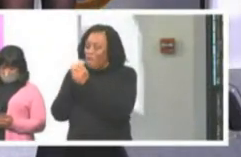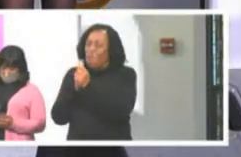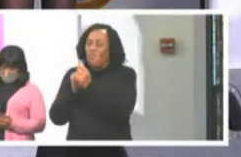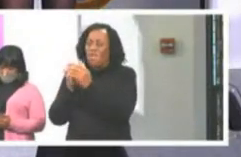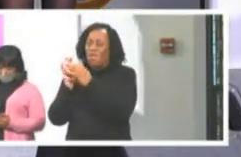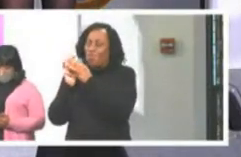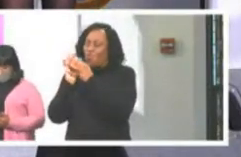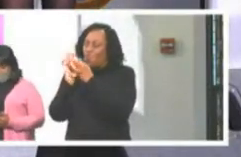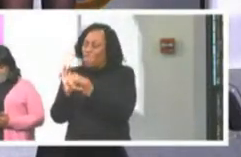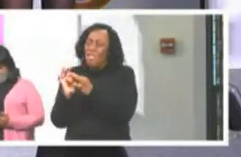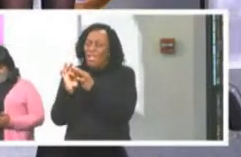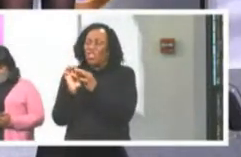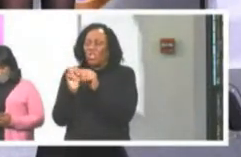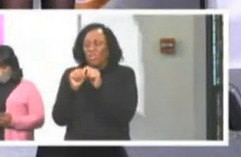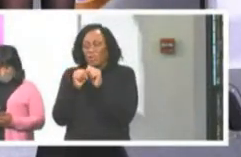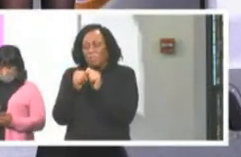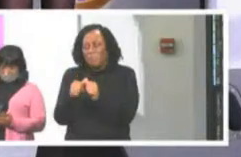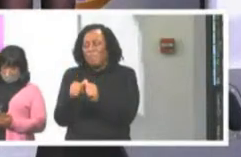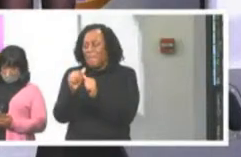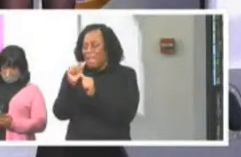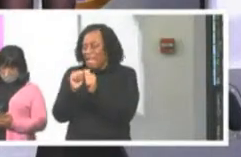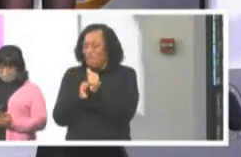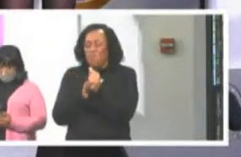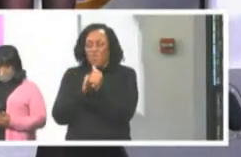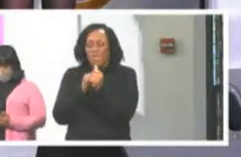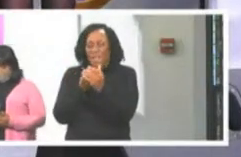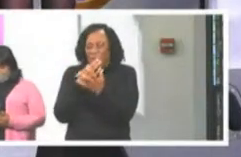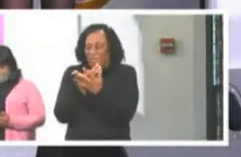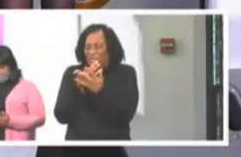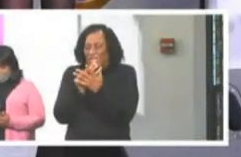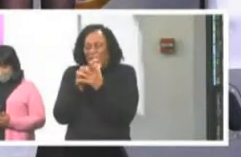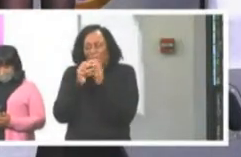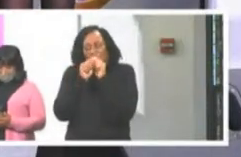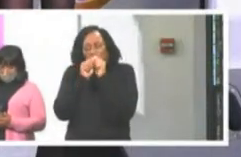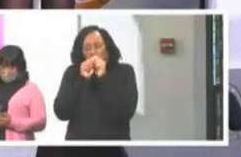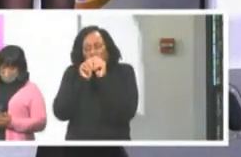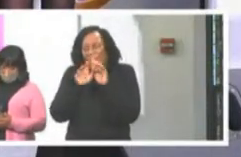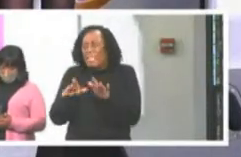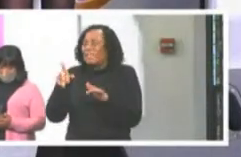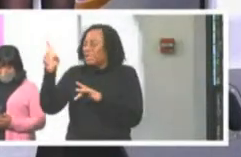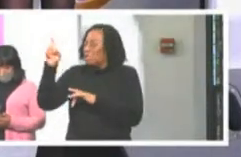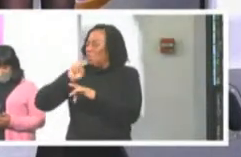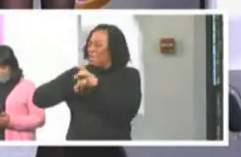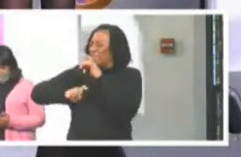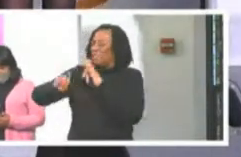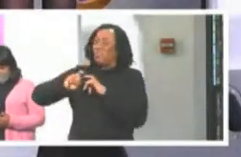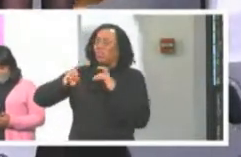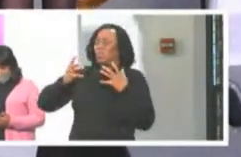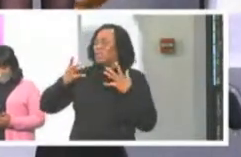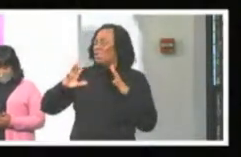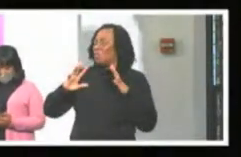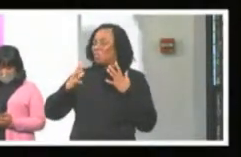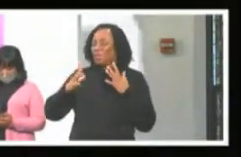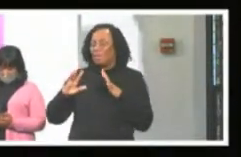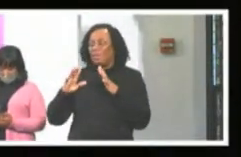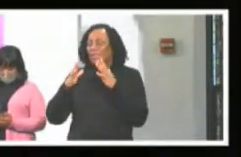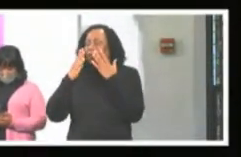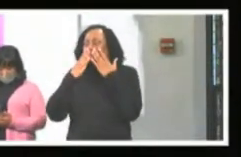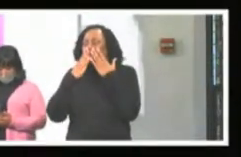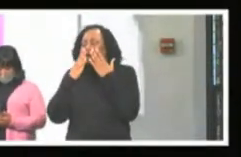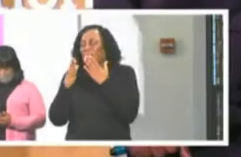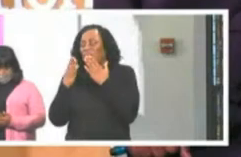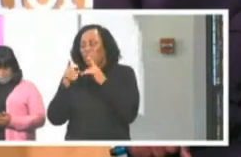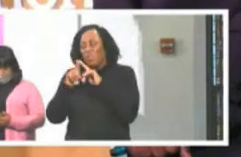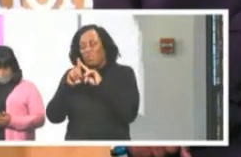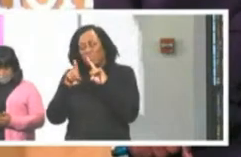sustained. Lord God, thank you for every financial breakthrough that has been given to us already in 2023. God, thank you, Lord God, for the ways that